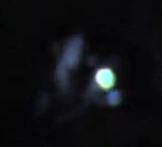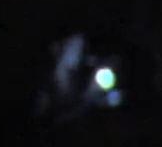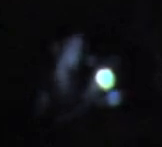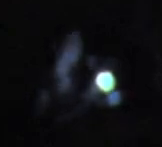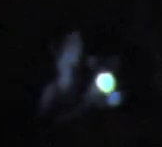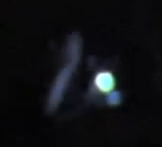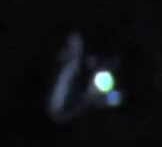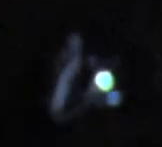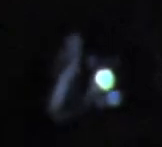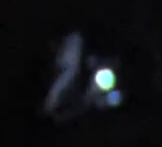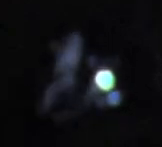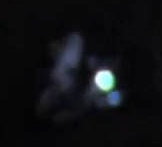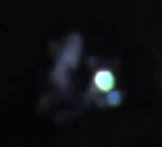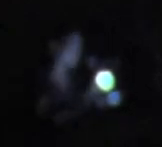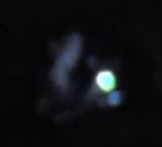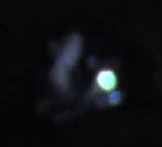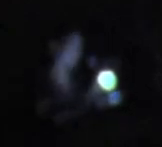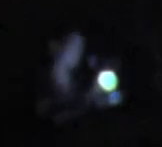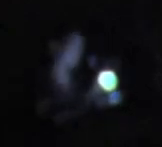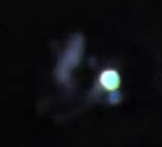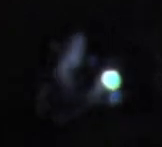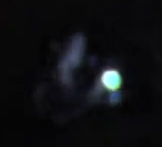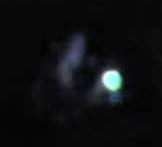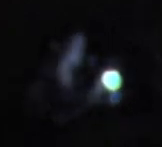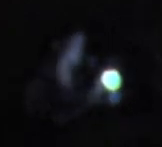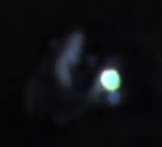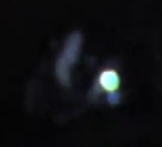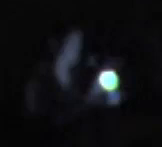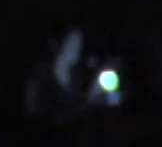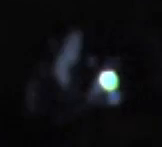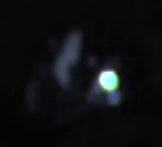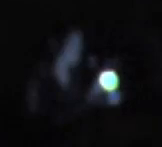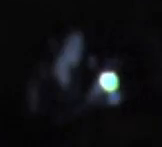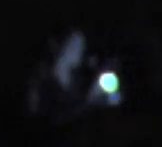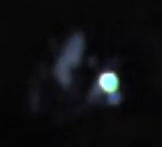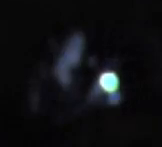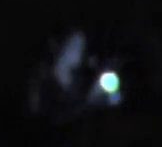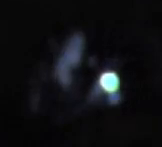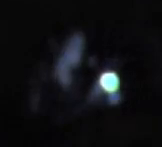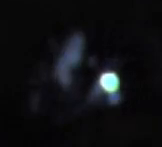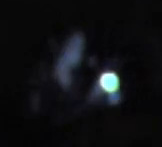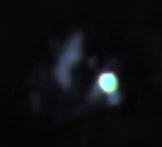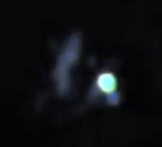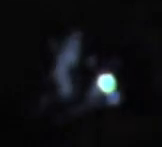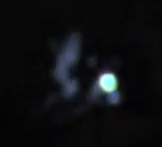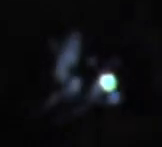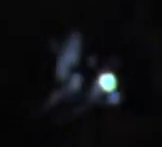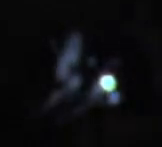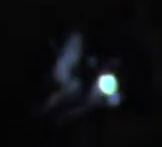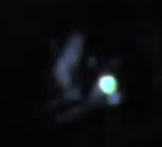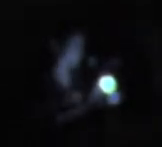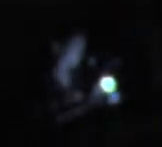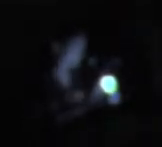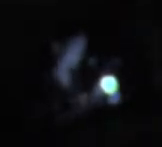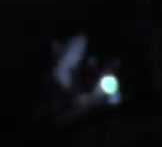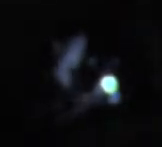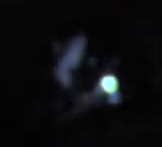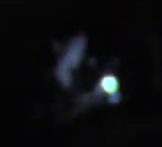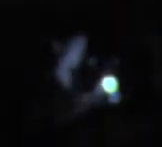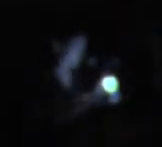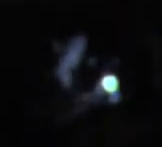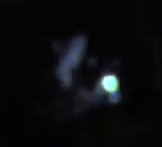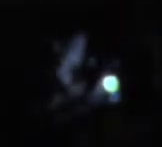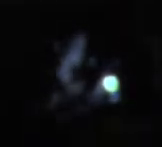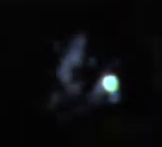dead hey yeah whenever I'm in a town when I stand on a high point overlooking a town you know I look at house after